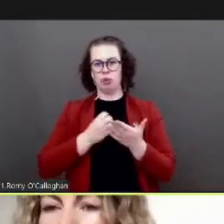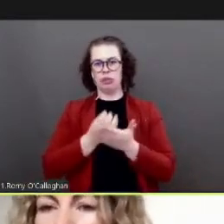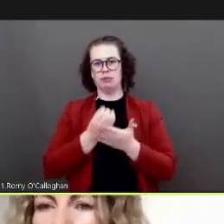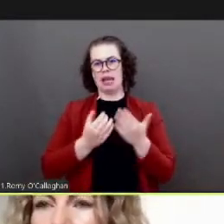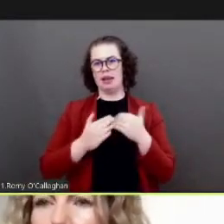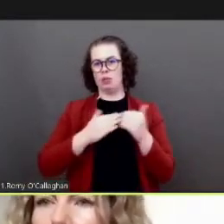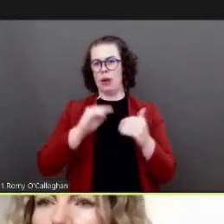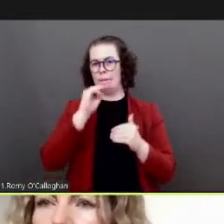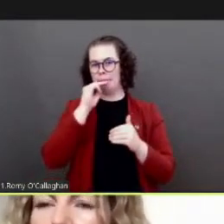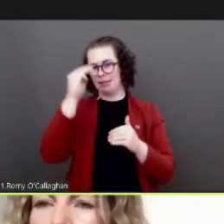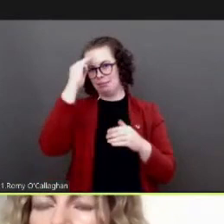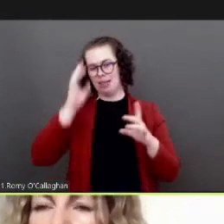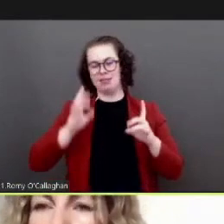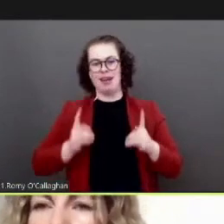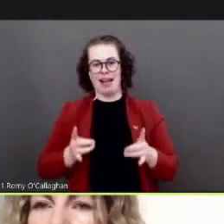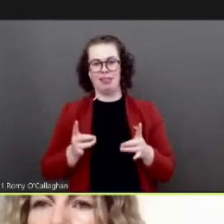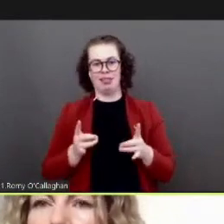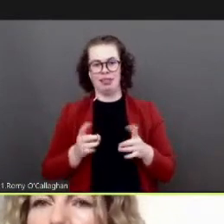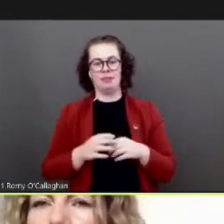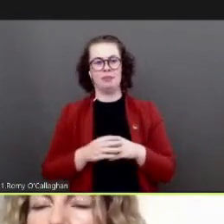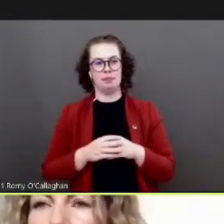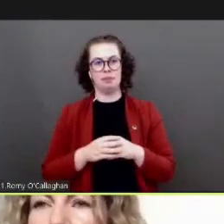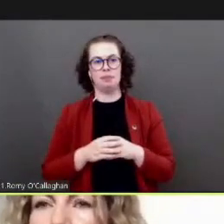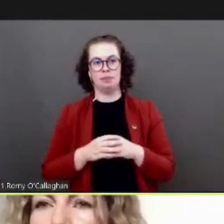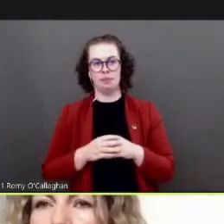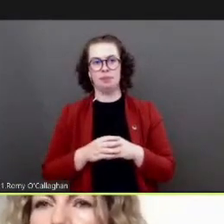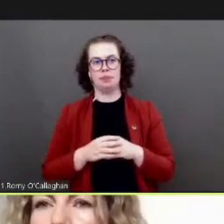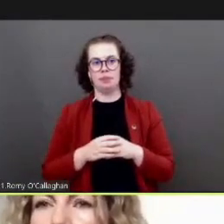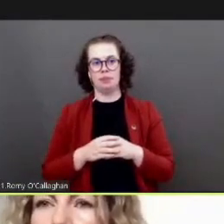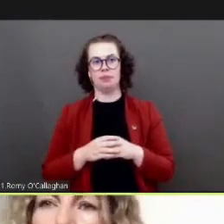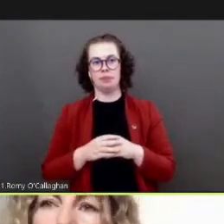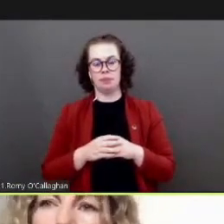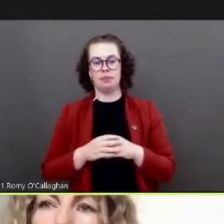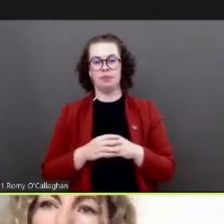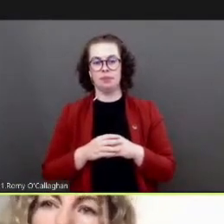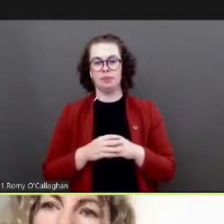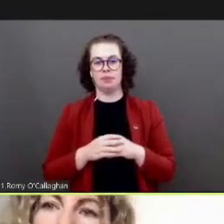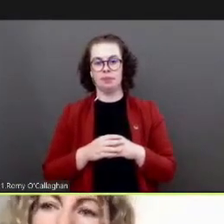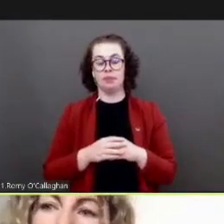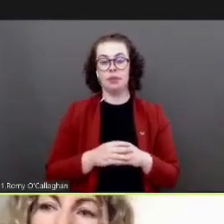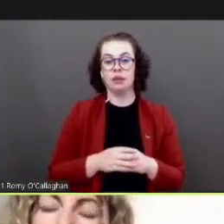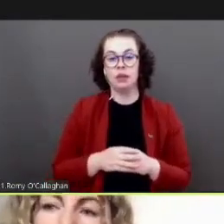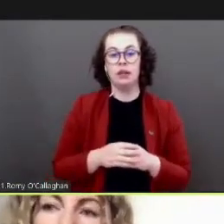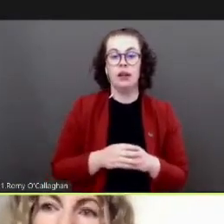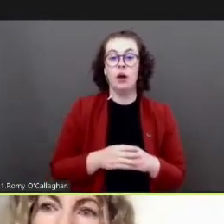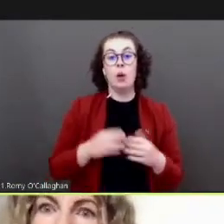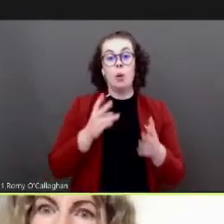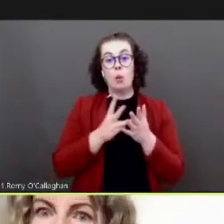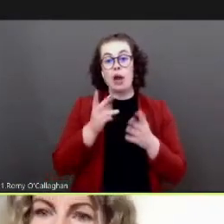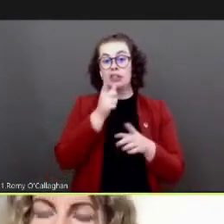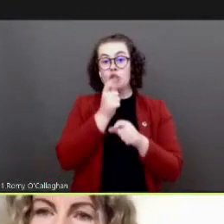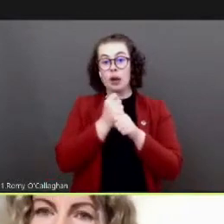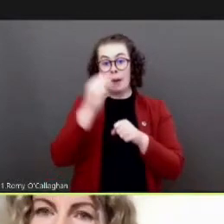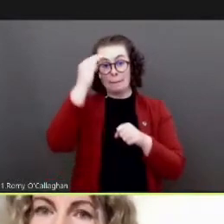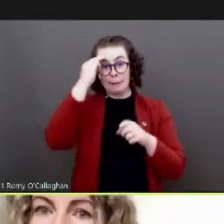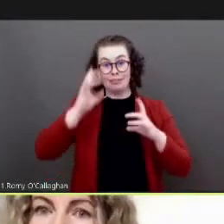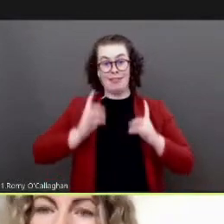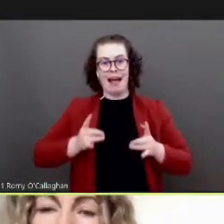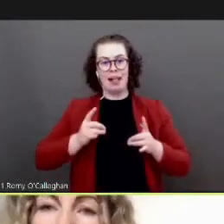so next slide, please, Jason, if that's okay. We are referring to mental health as occurring along a